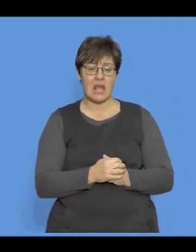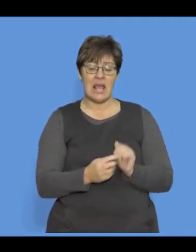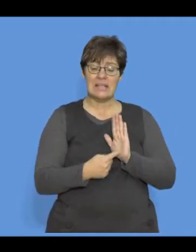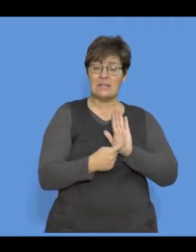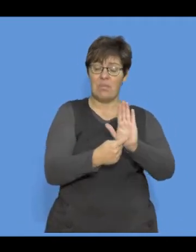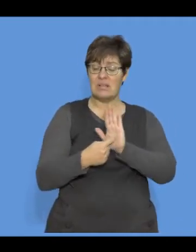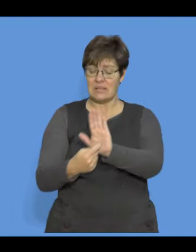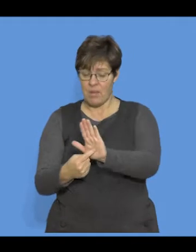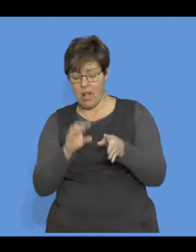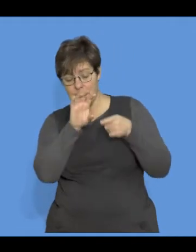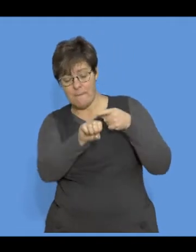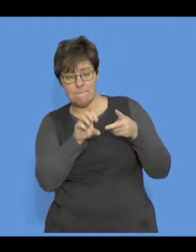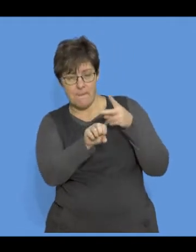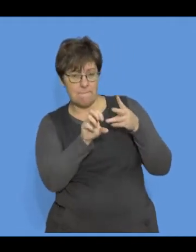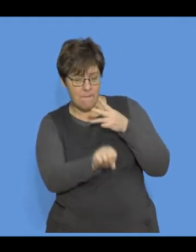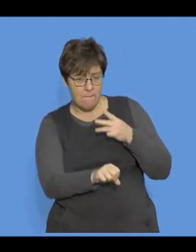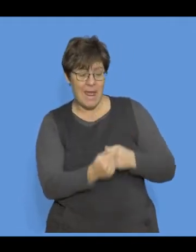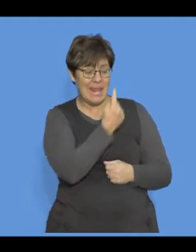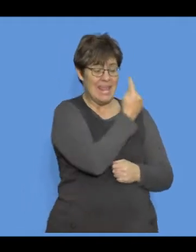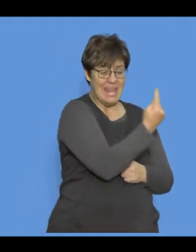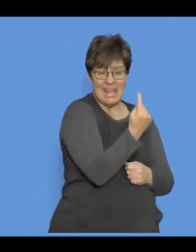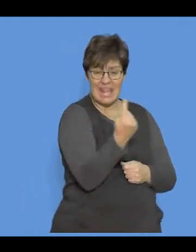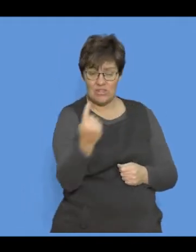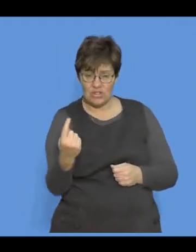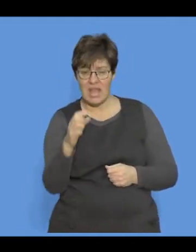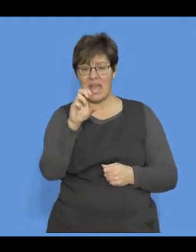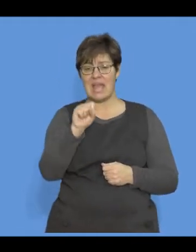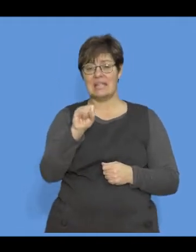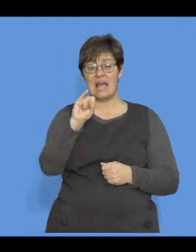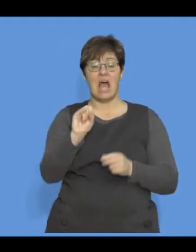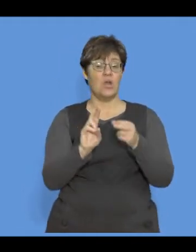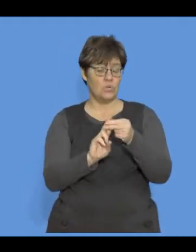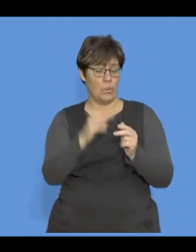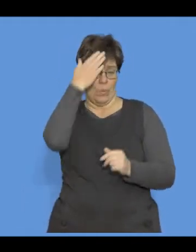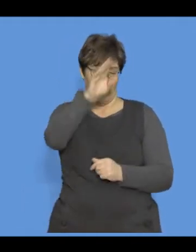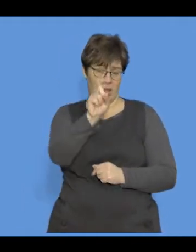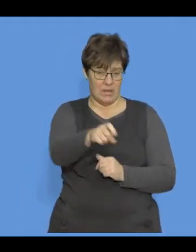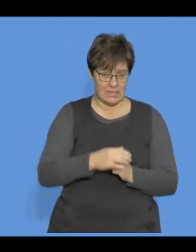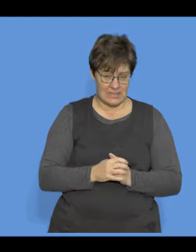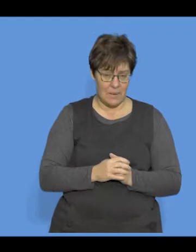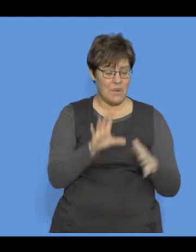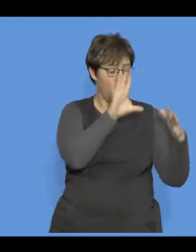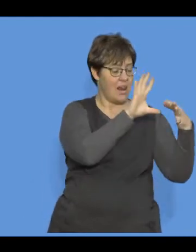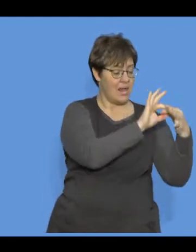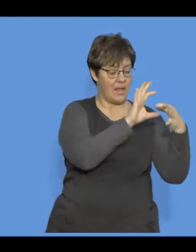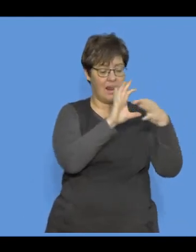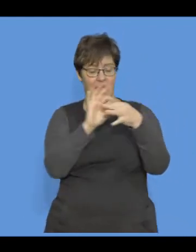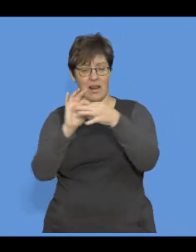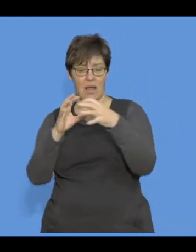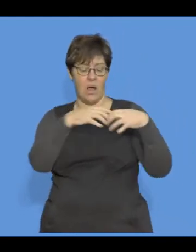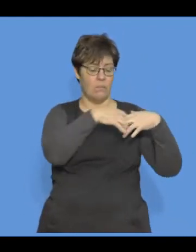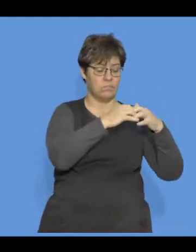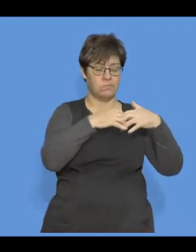the SI units for each quantity. And so it's creating those links that is very important for